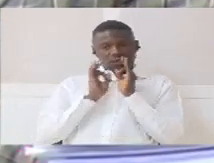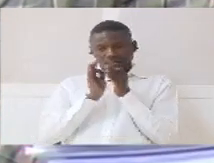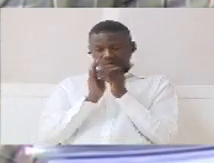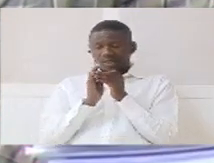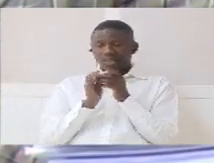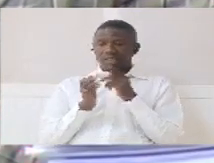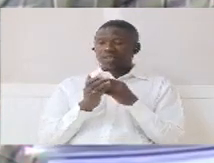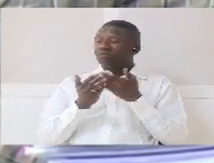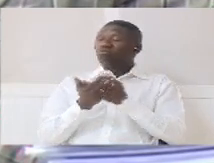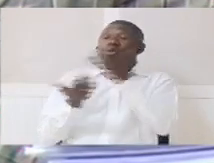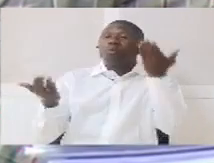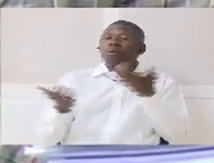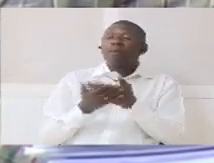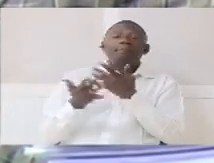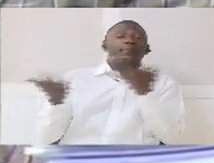knowledge